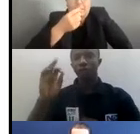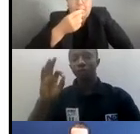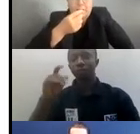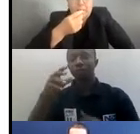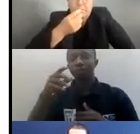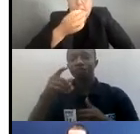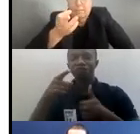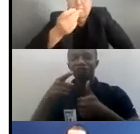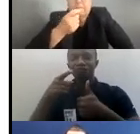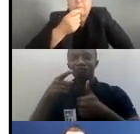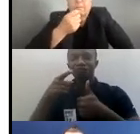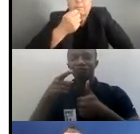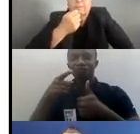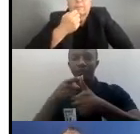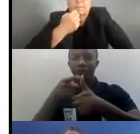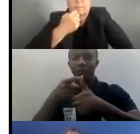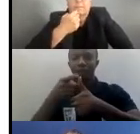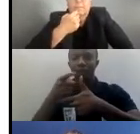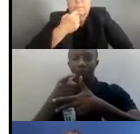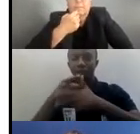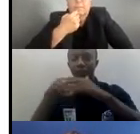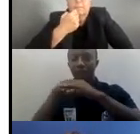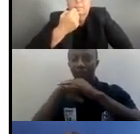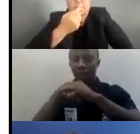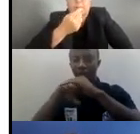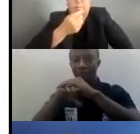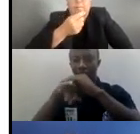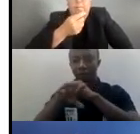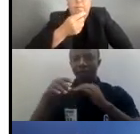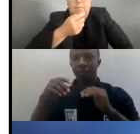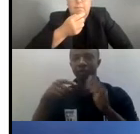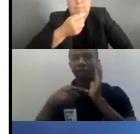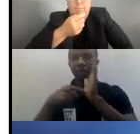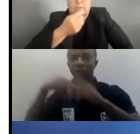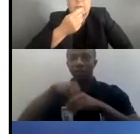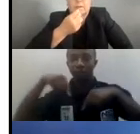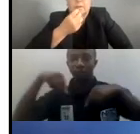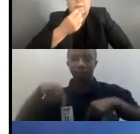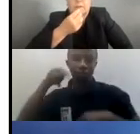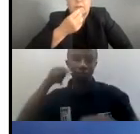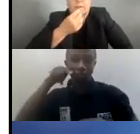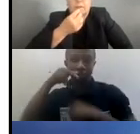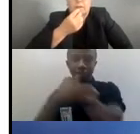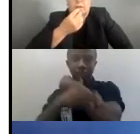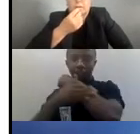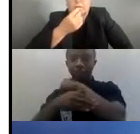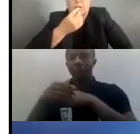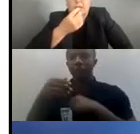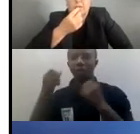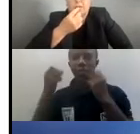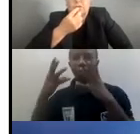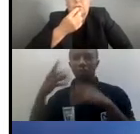documents and report on proceedings and outcomes of the 7th meeting of the Statistical Commission for Africa.